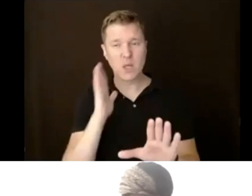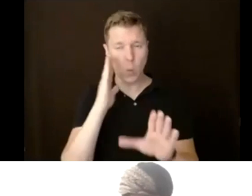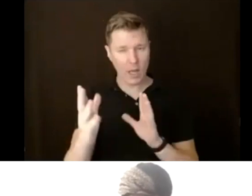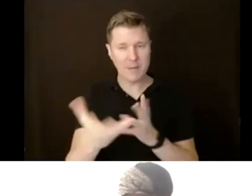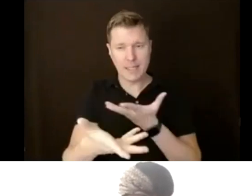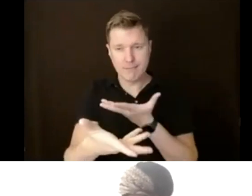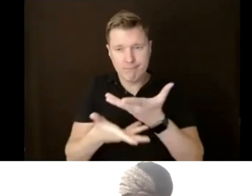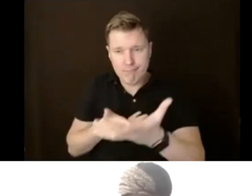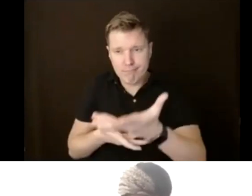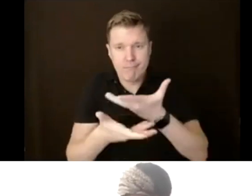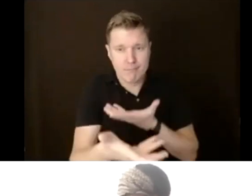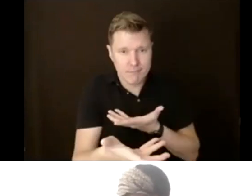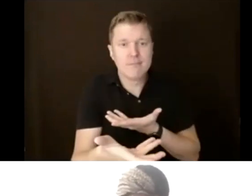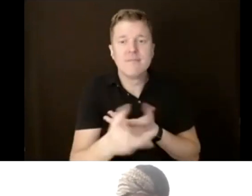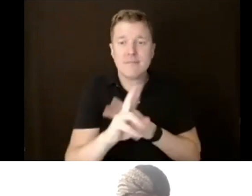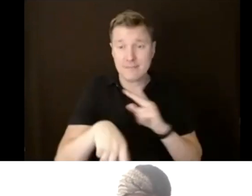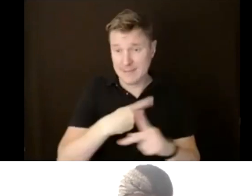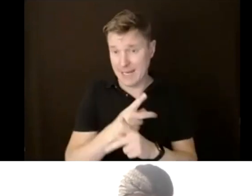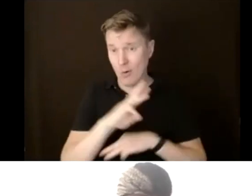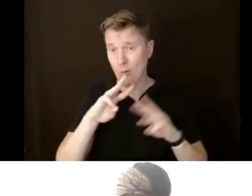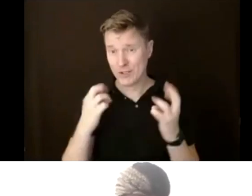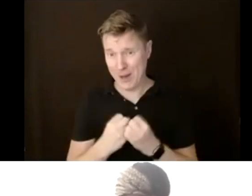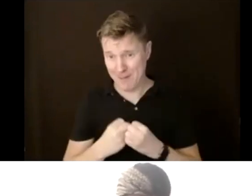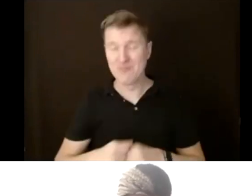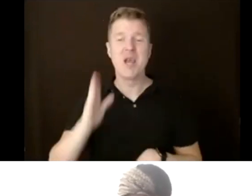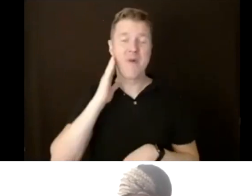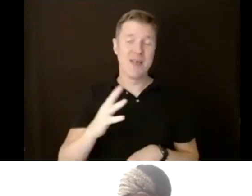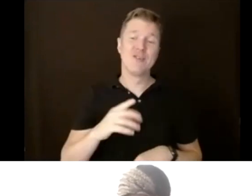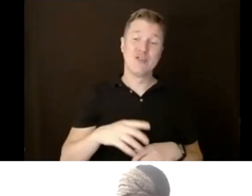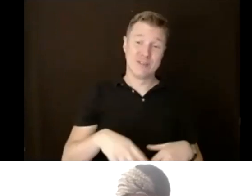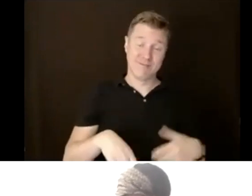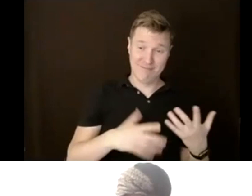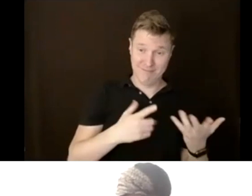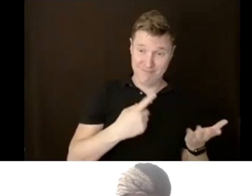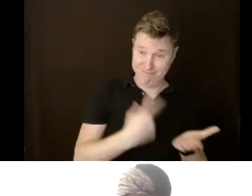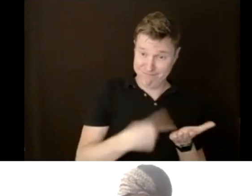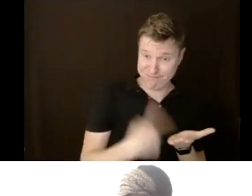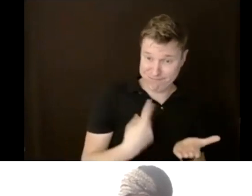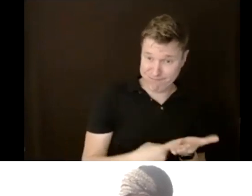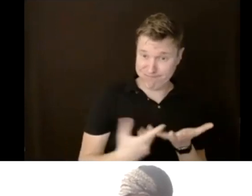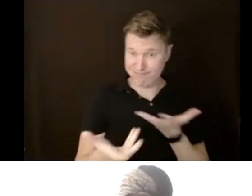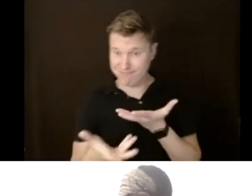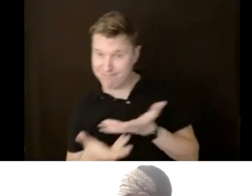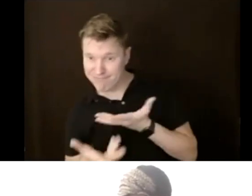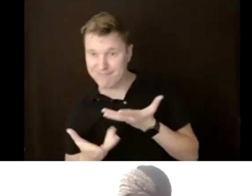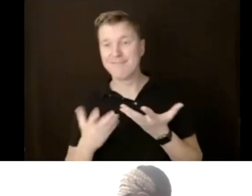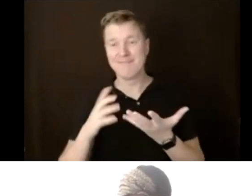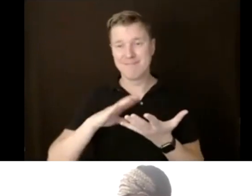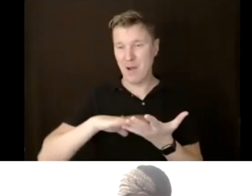interactive workshop. We're going to do a lot of talking, getting to know each other